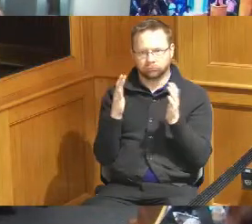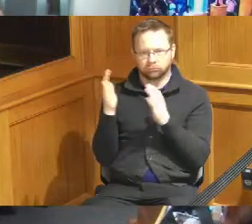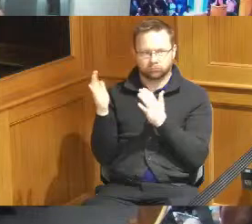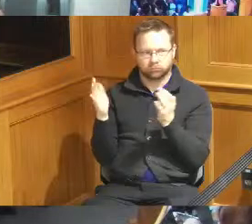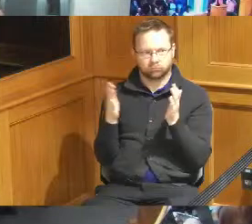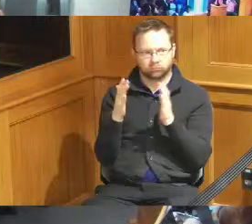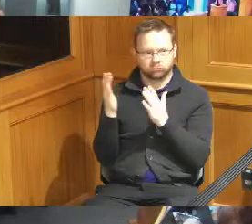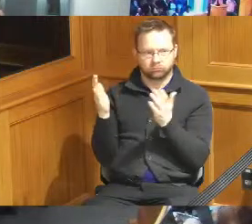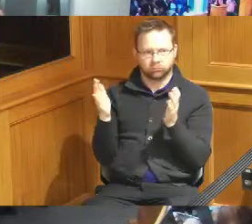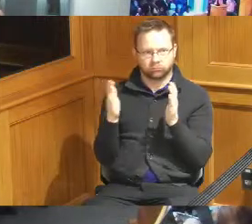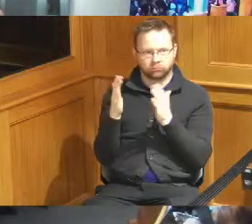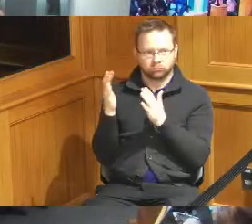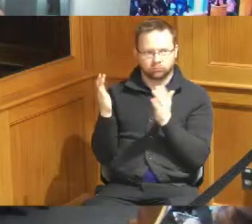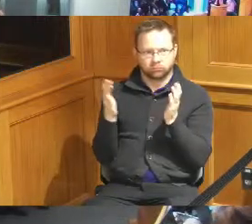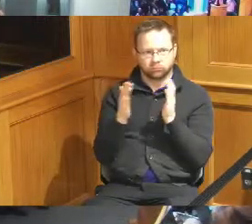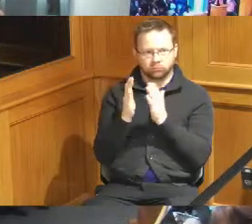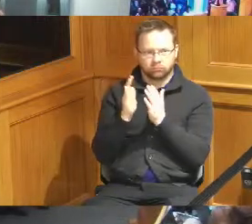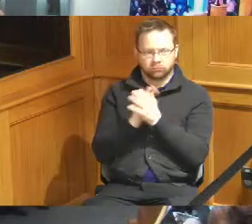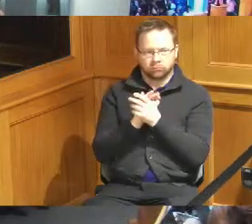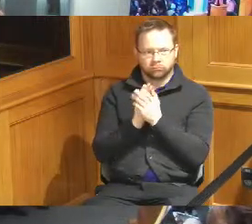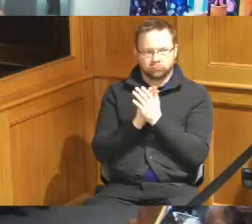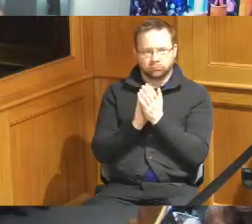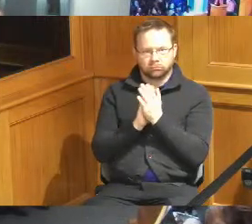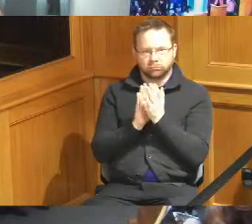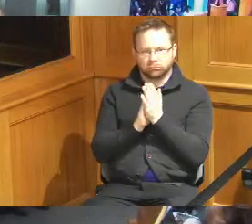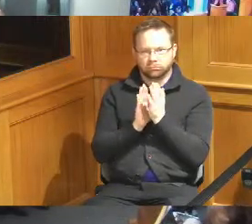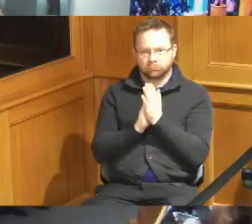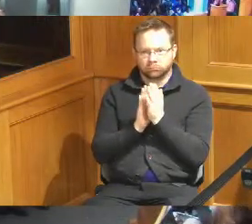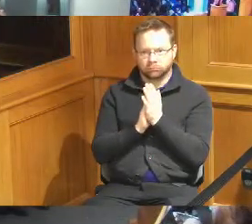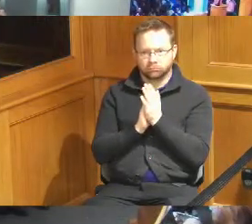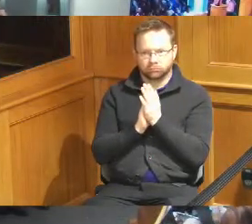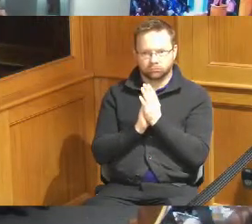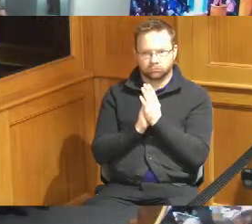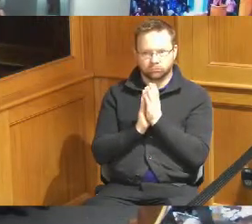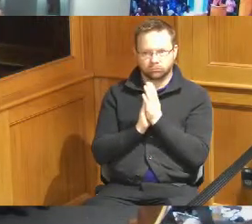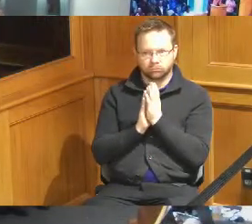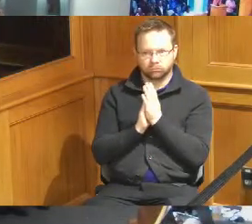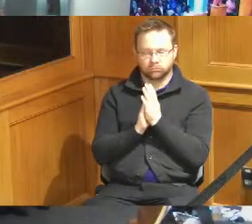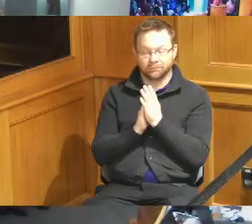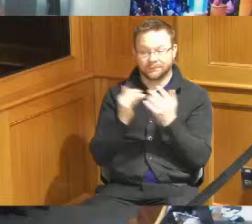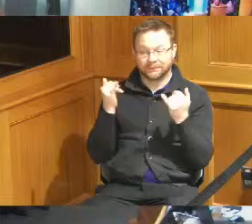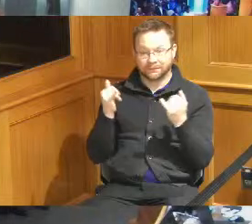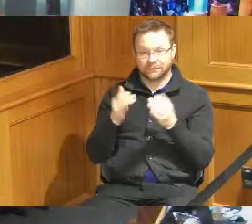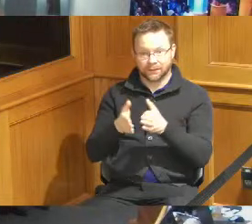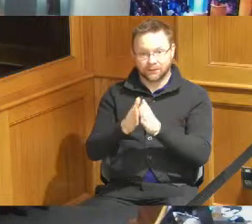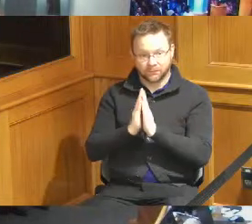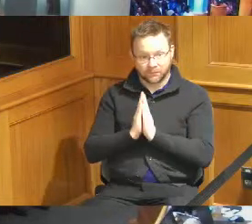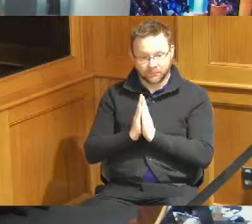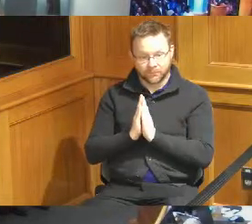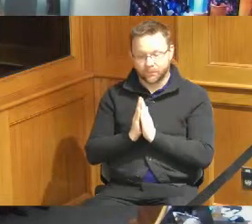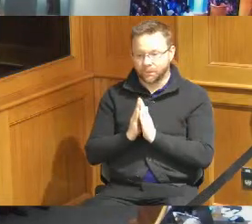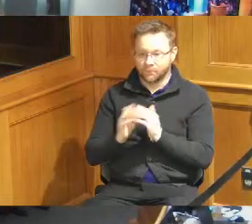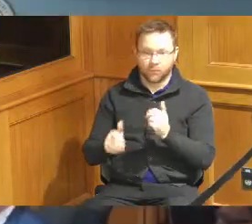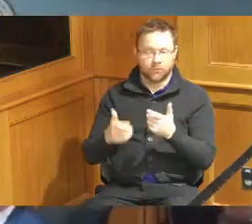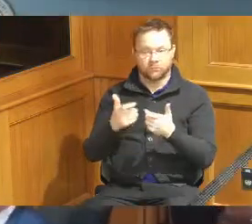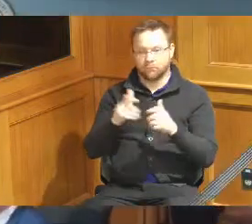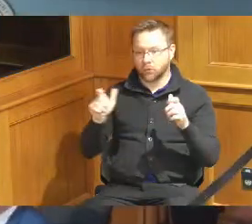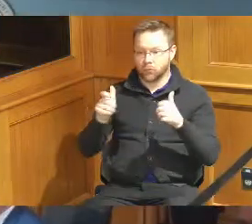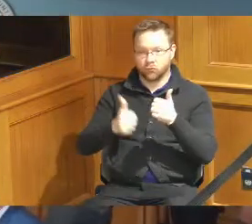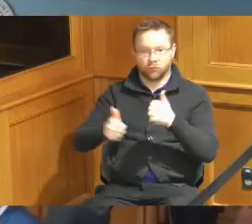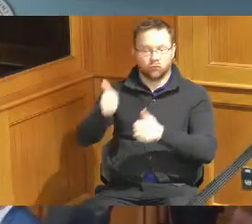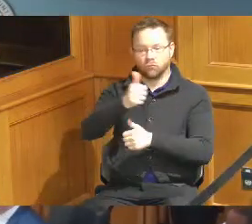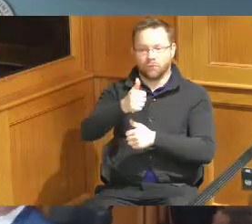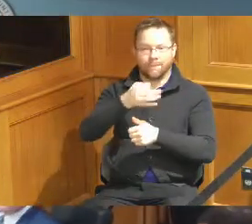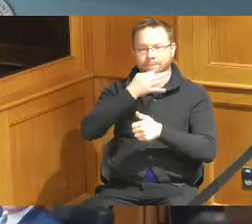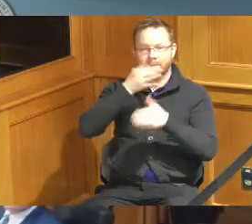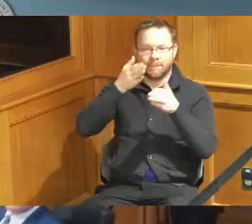I would ask for the most worshipful Grand Master of the Free and Accepted